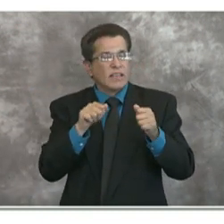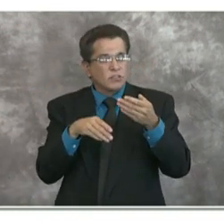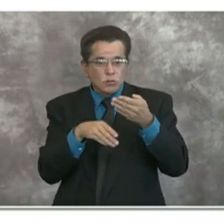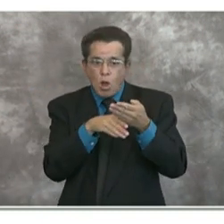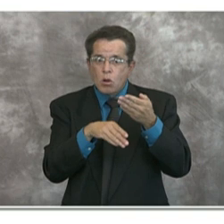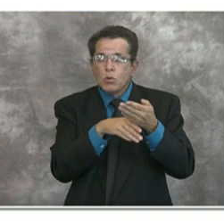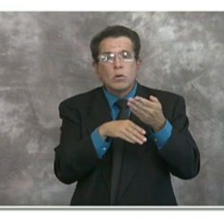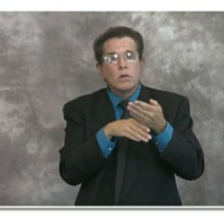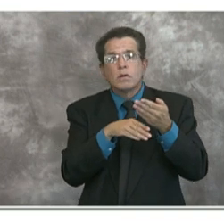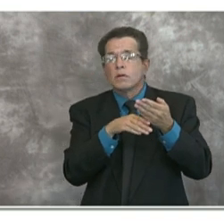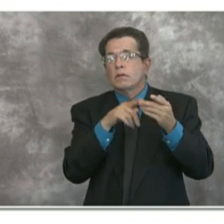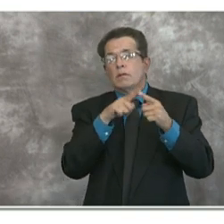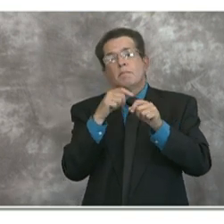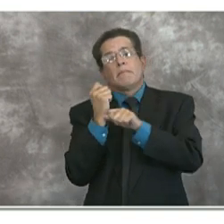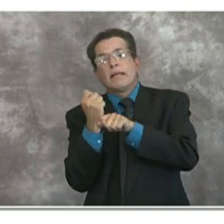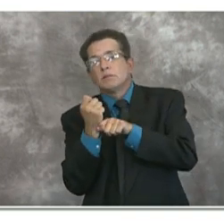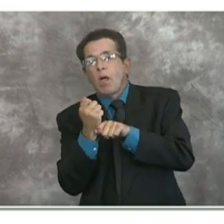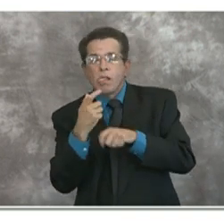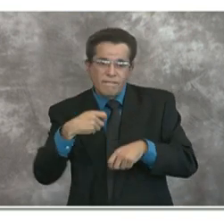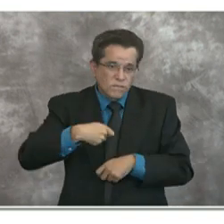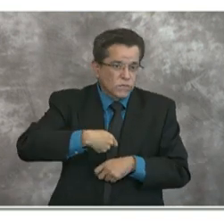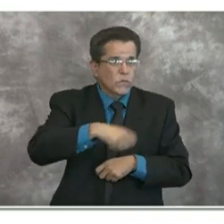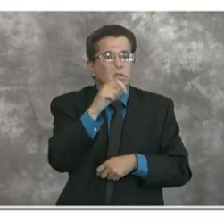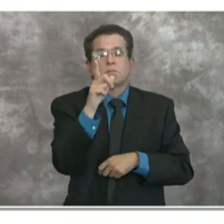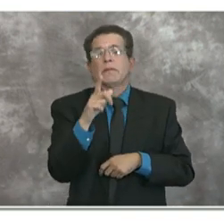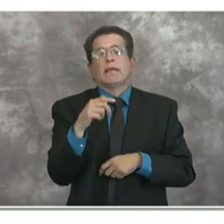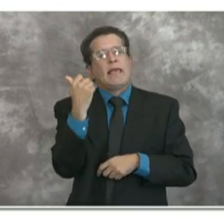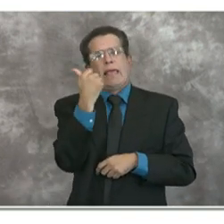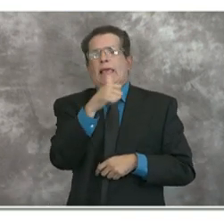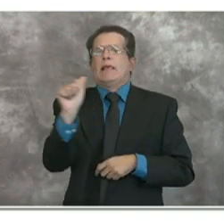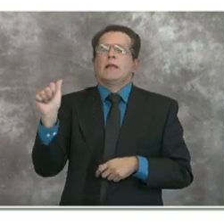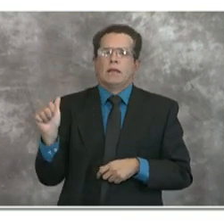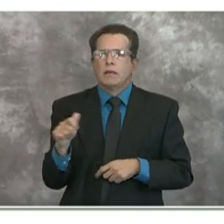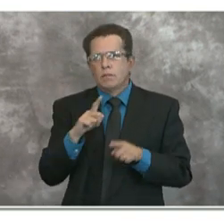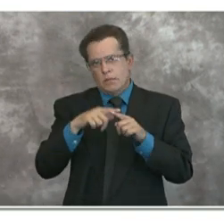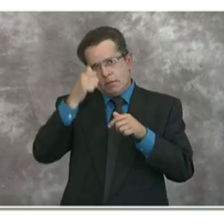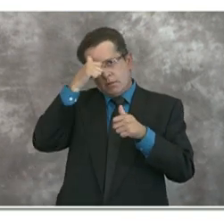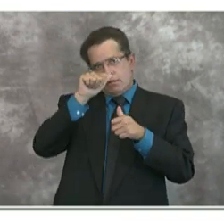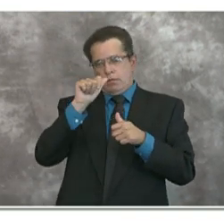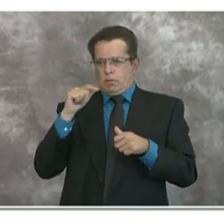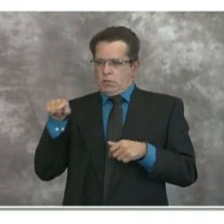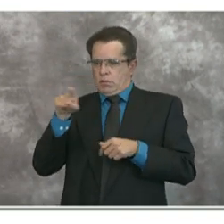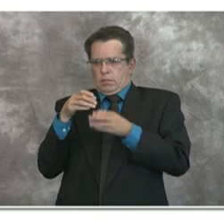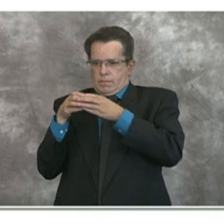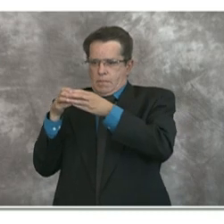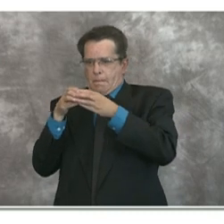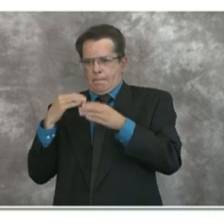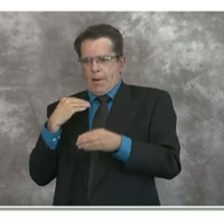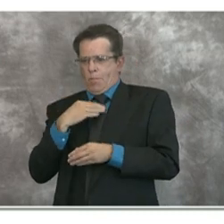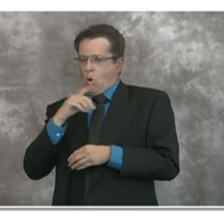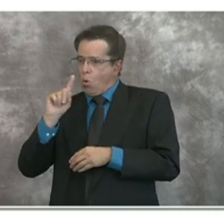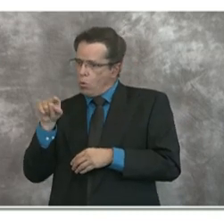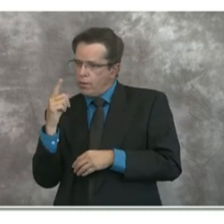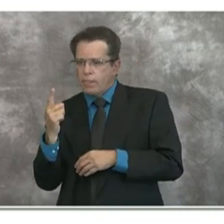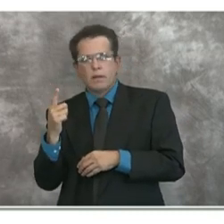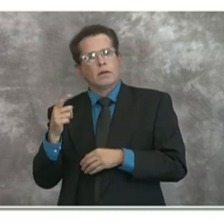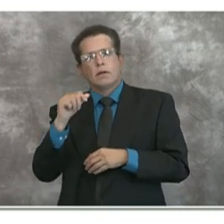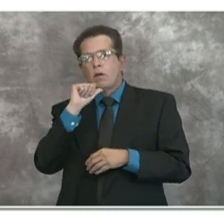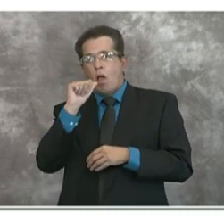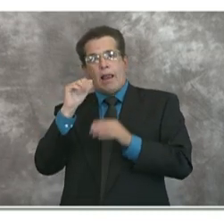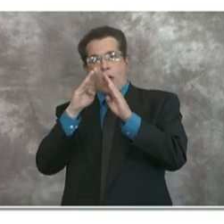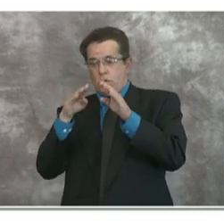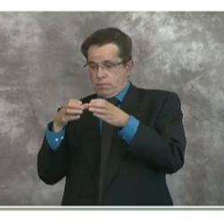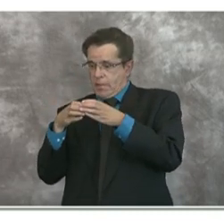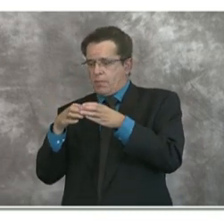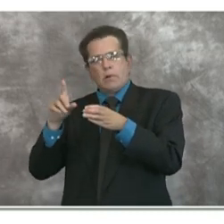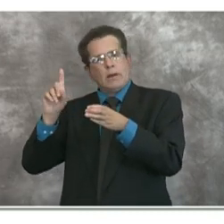soccer or baseball or frisbee or any of those types of things, but only members of a household. Non-household gatherings may not participate